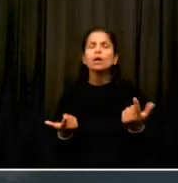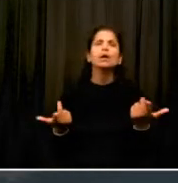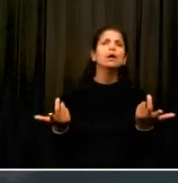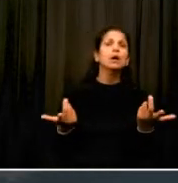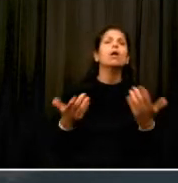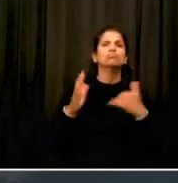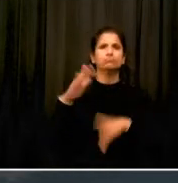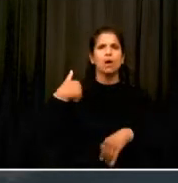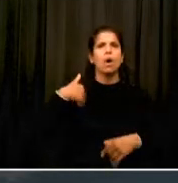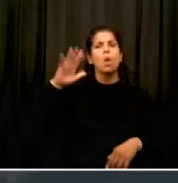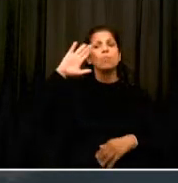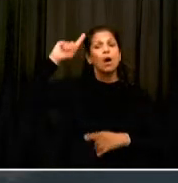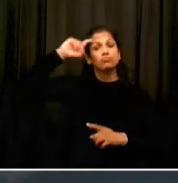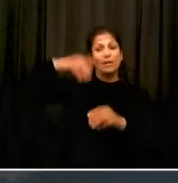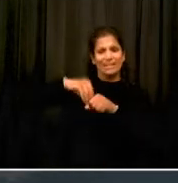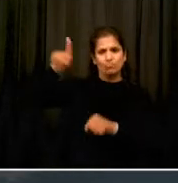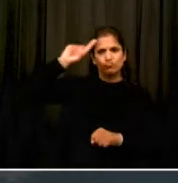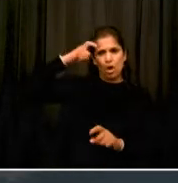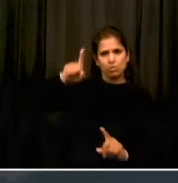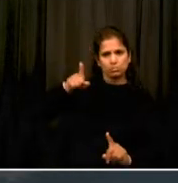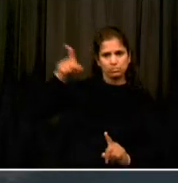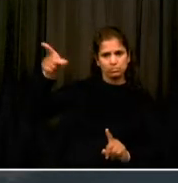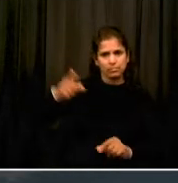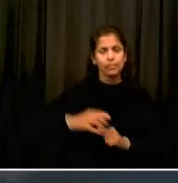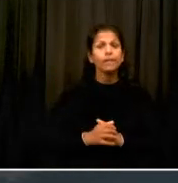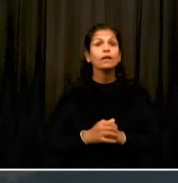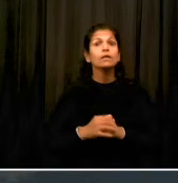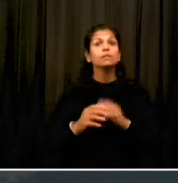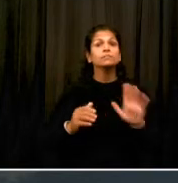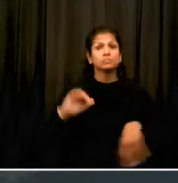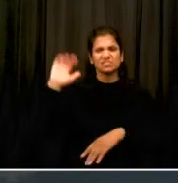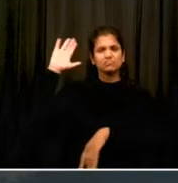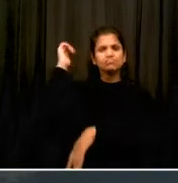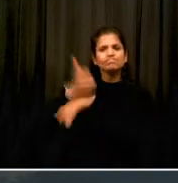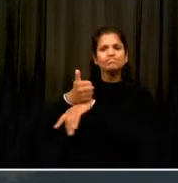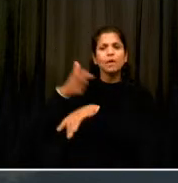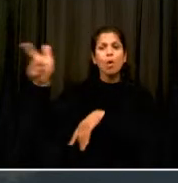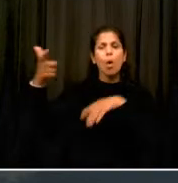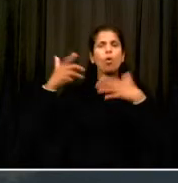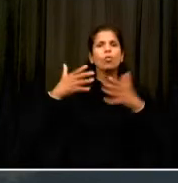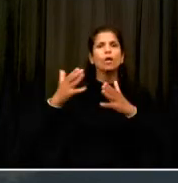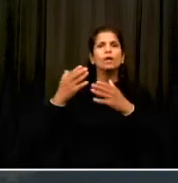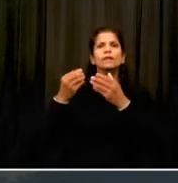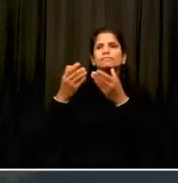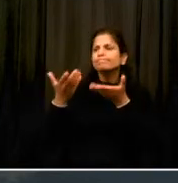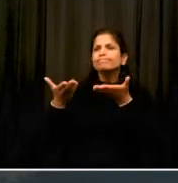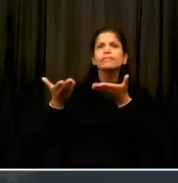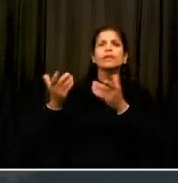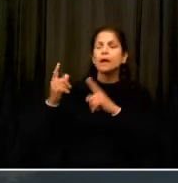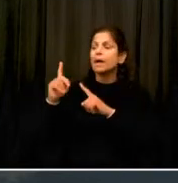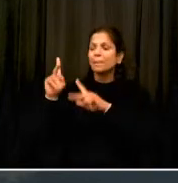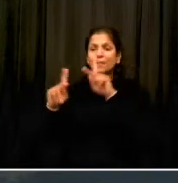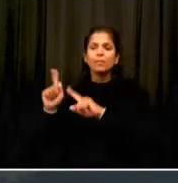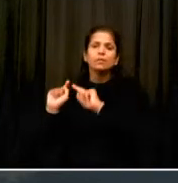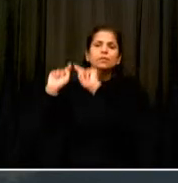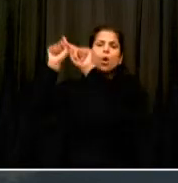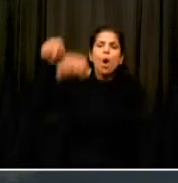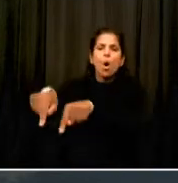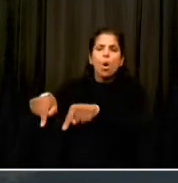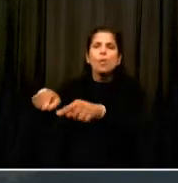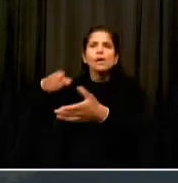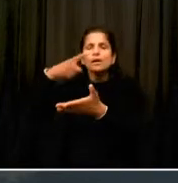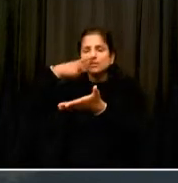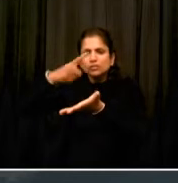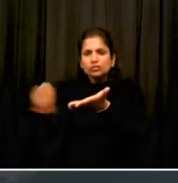do 2,500 tests in that community. We've now done 2,800, surpassing our goal. But importantly, what we did is we brought in